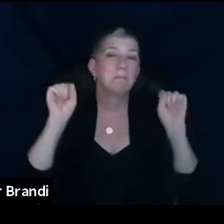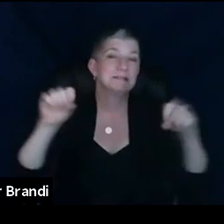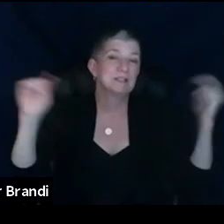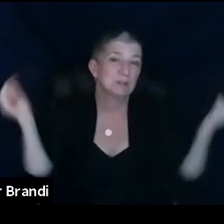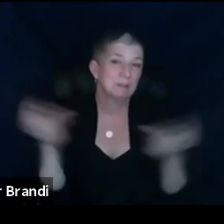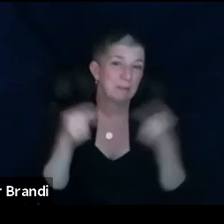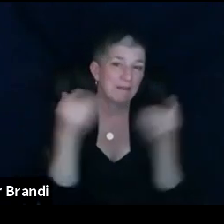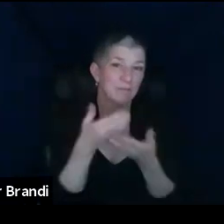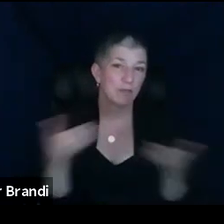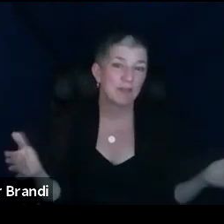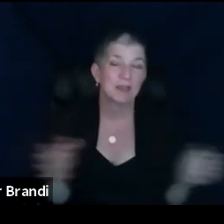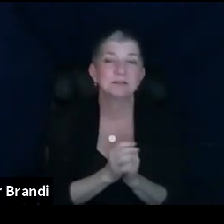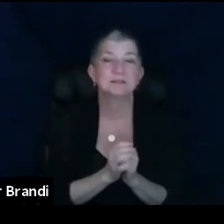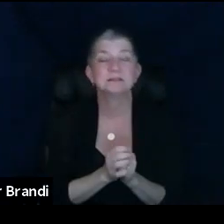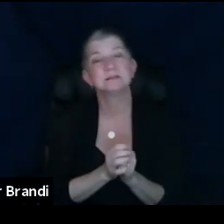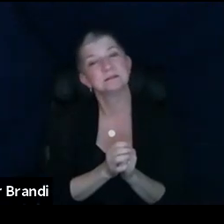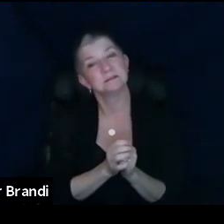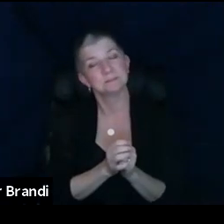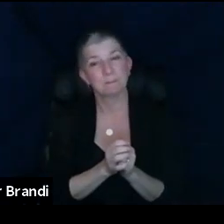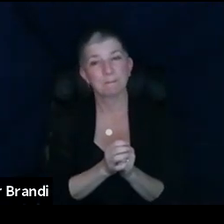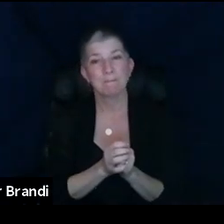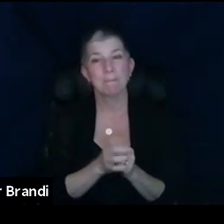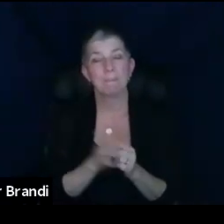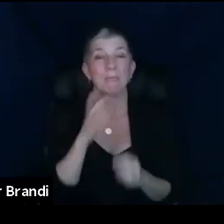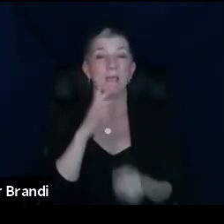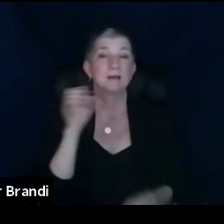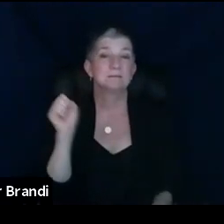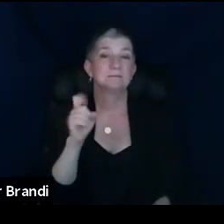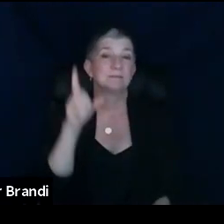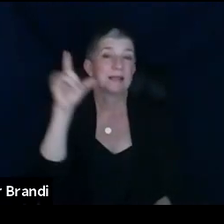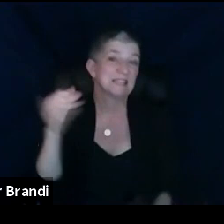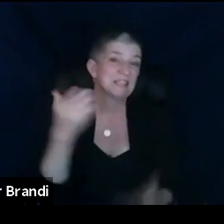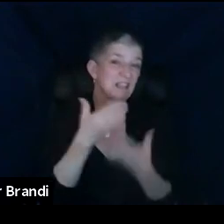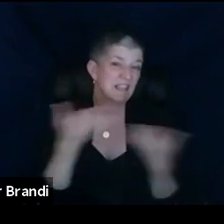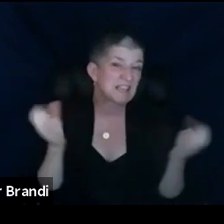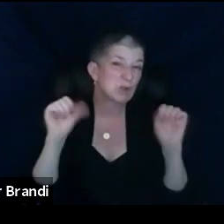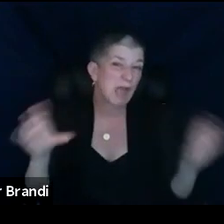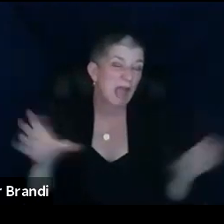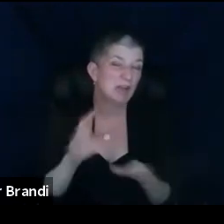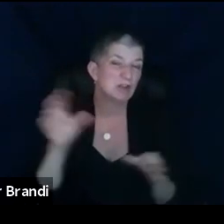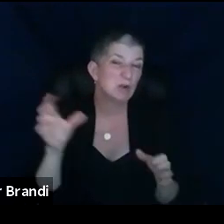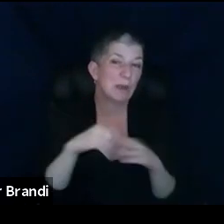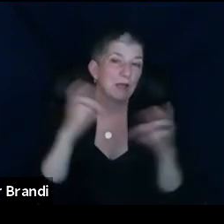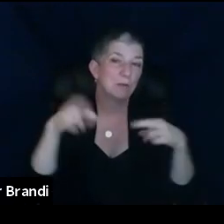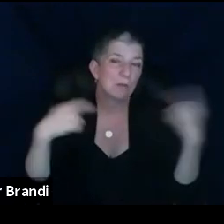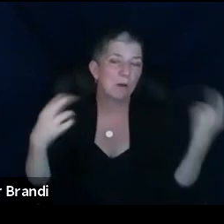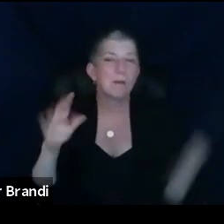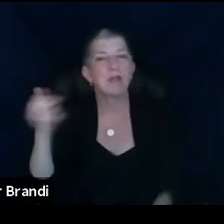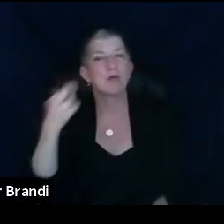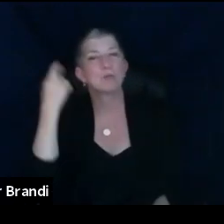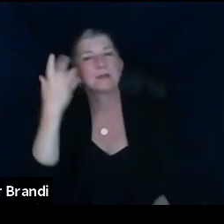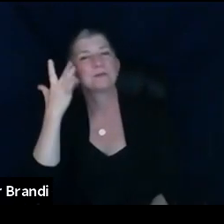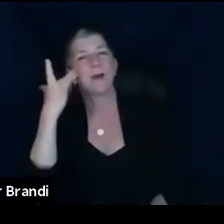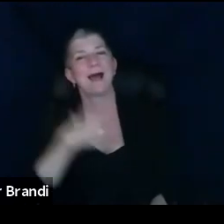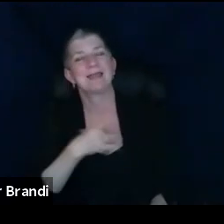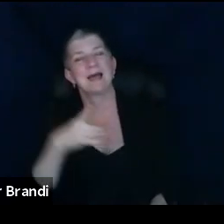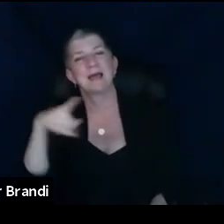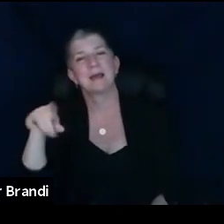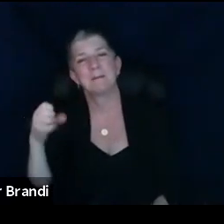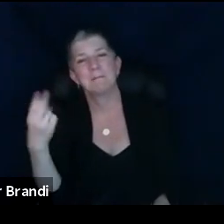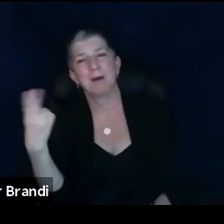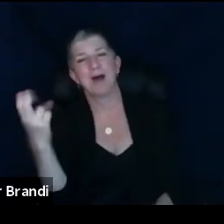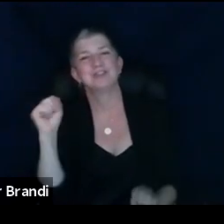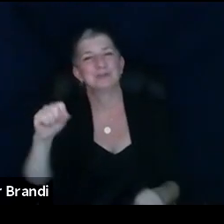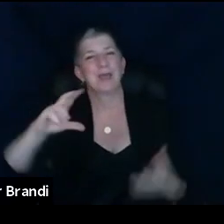things. There's always time to do some sexy things while you're in the rope, which is the other reason why I like Posh, because it can be washed.